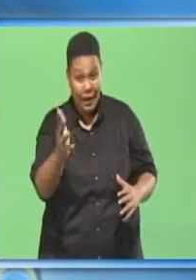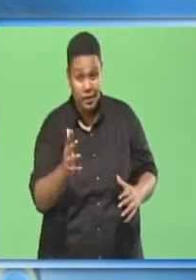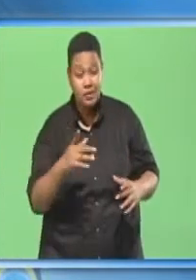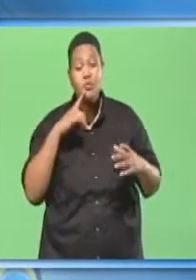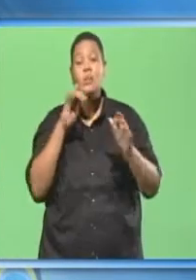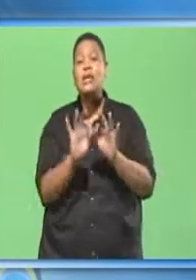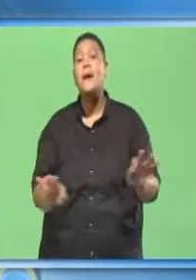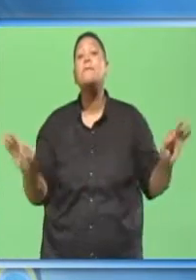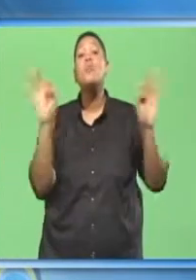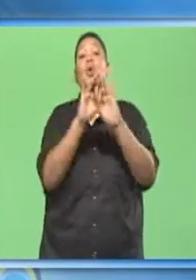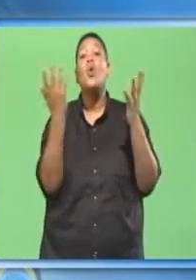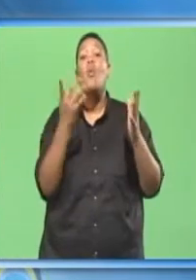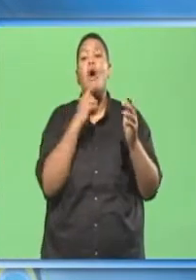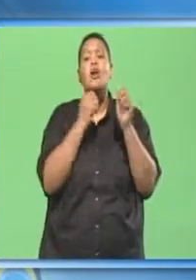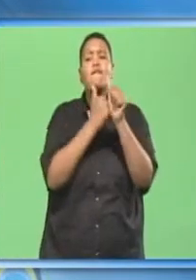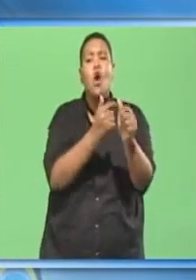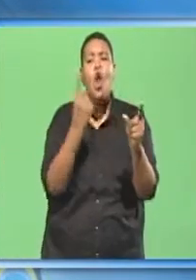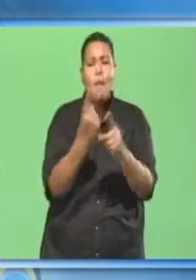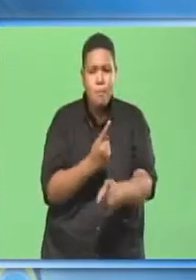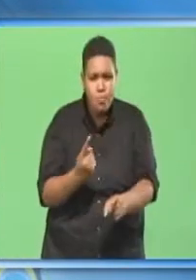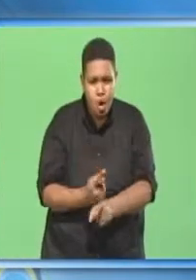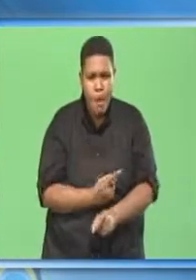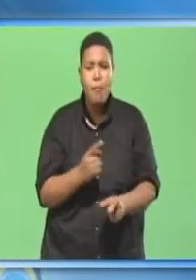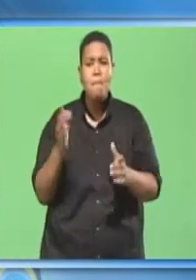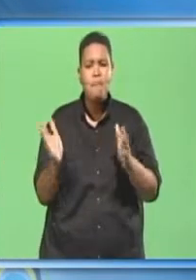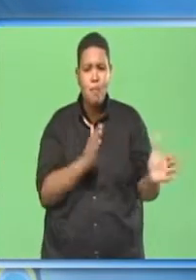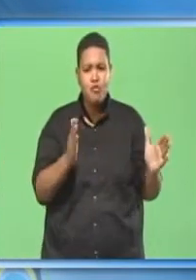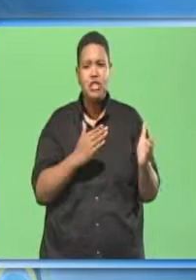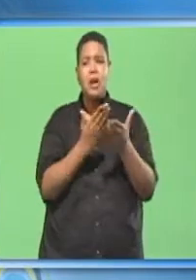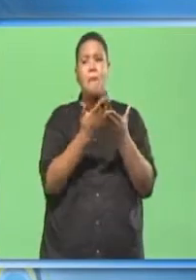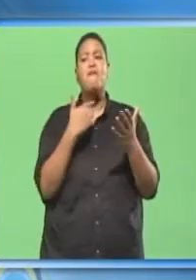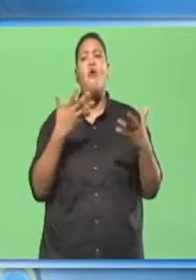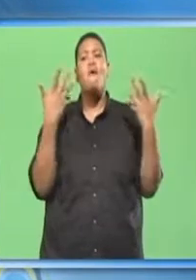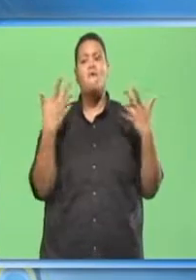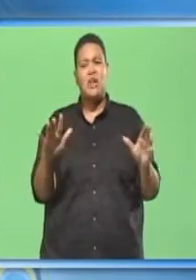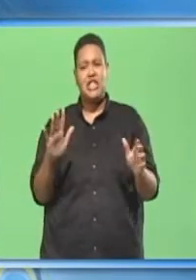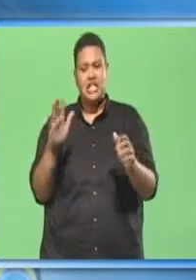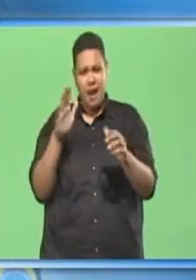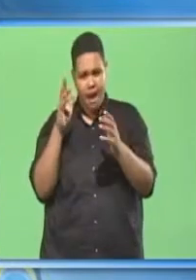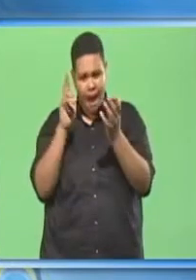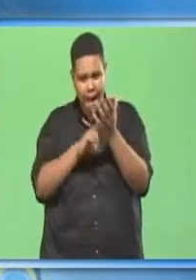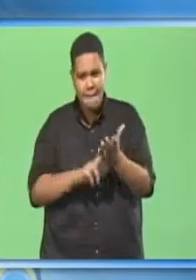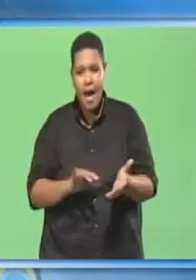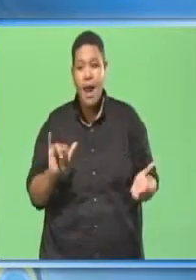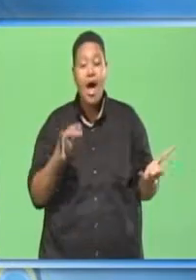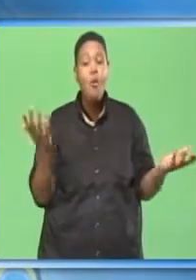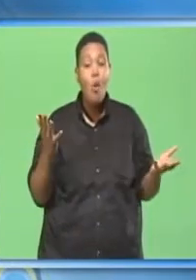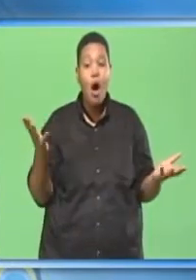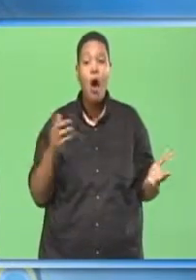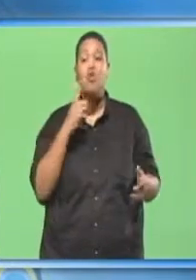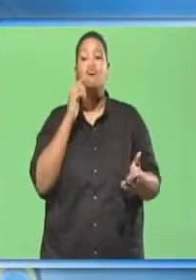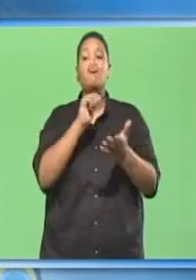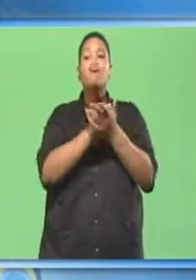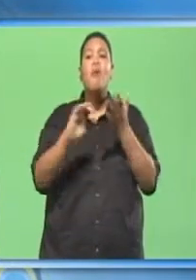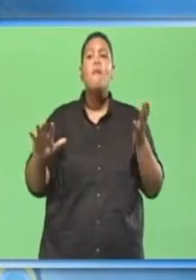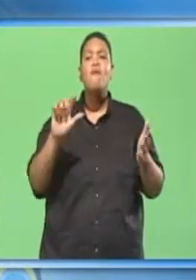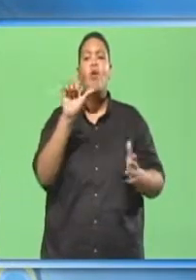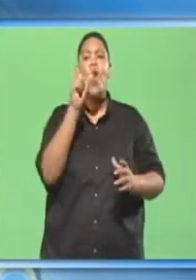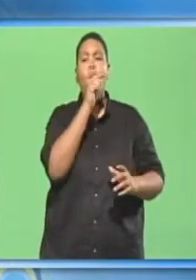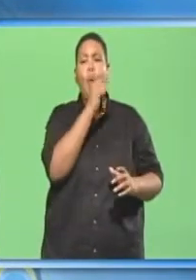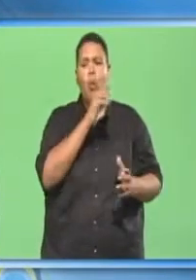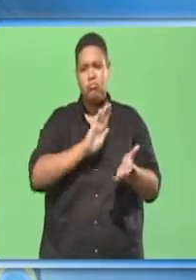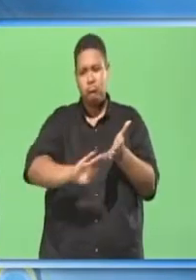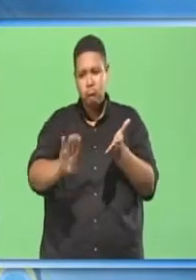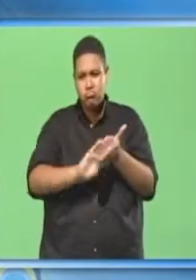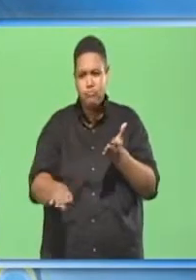is important to follow proper surface preparation before finishes are applied, such as to remove excess glue,